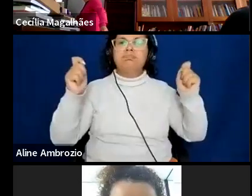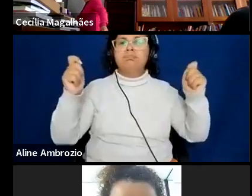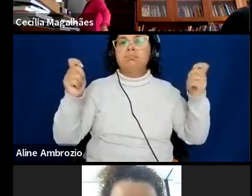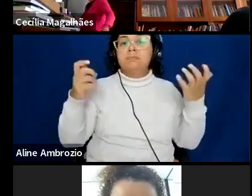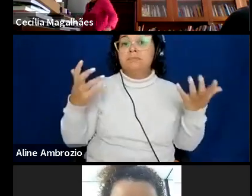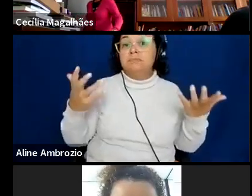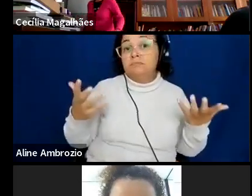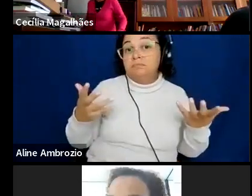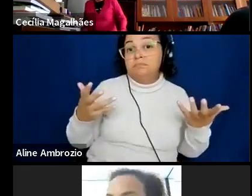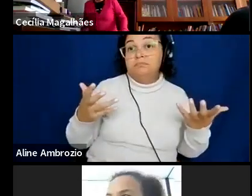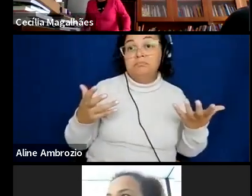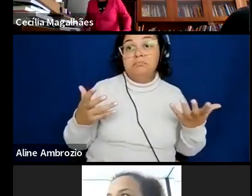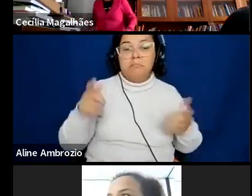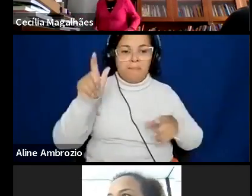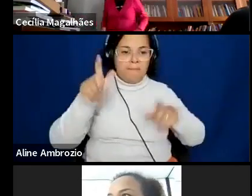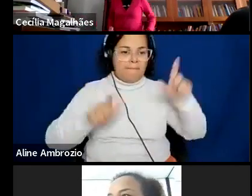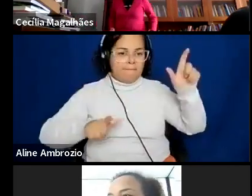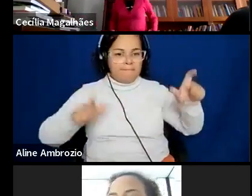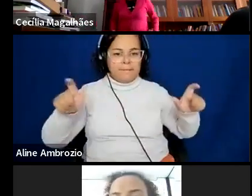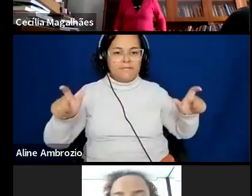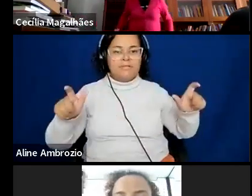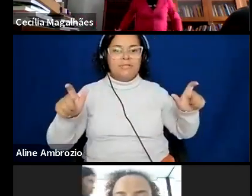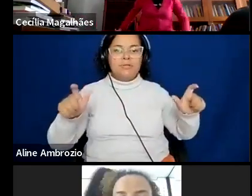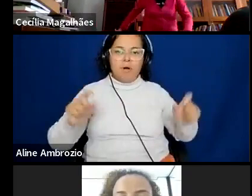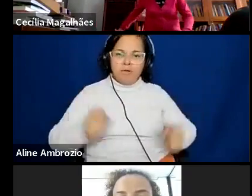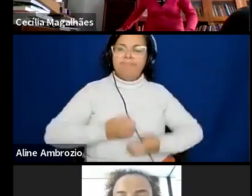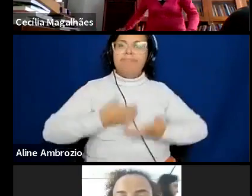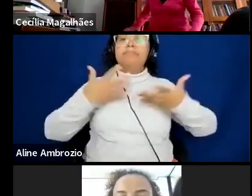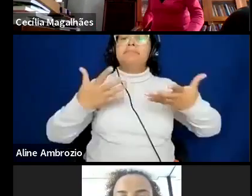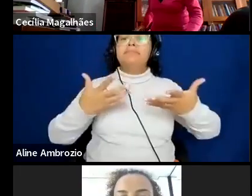lead, do you think, to any positives?